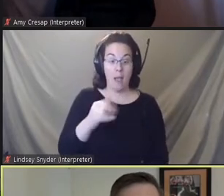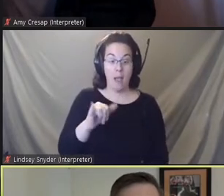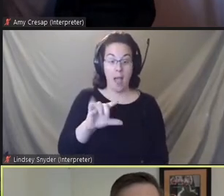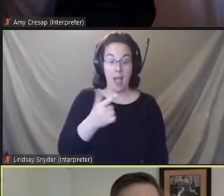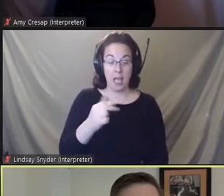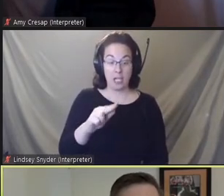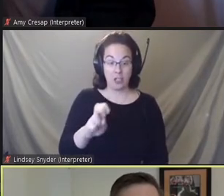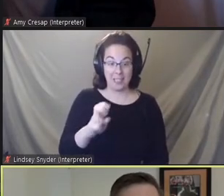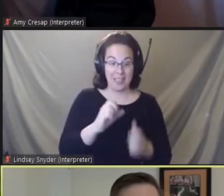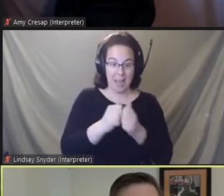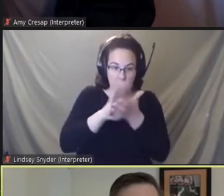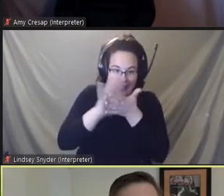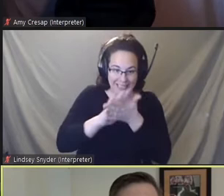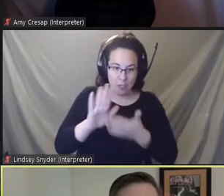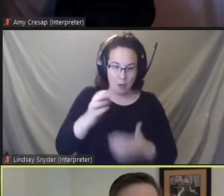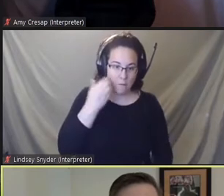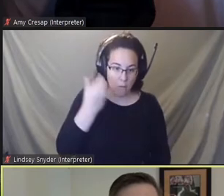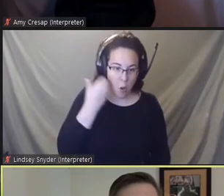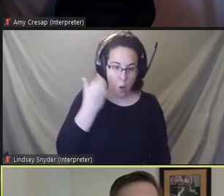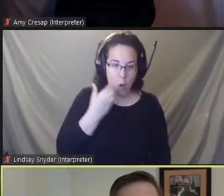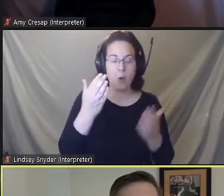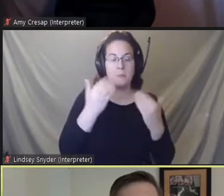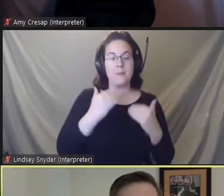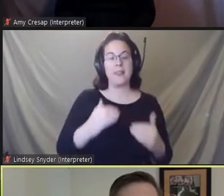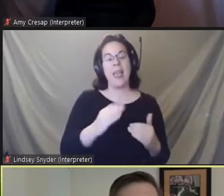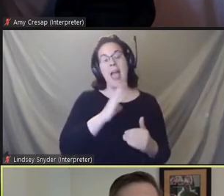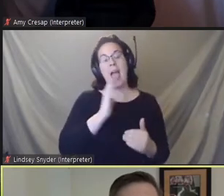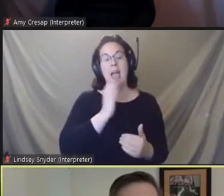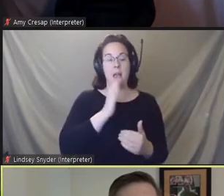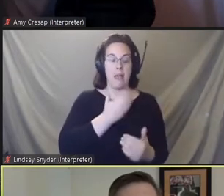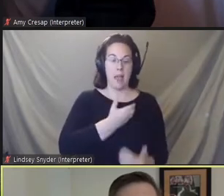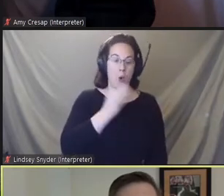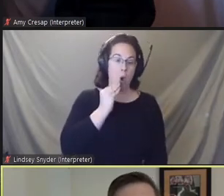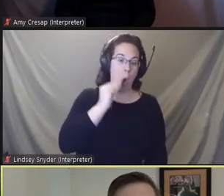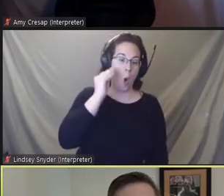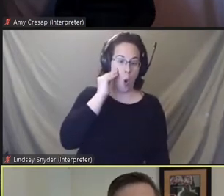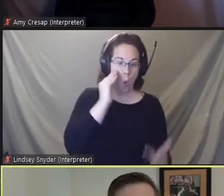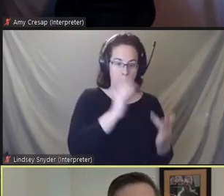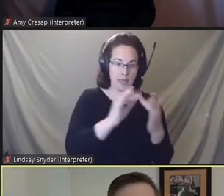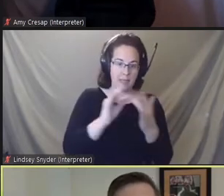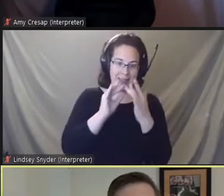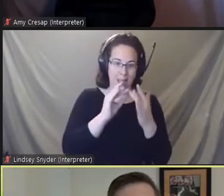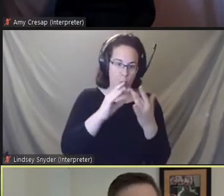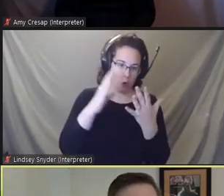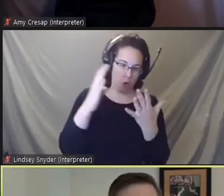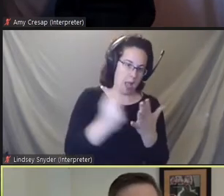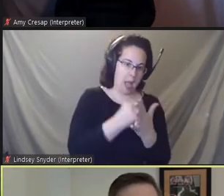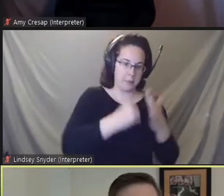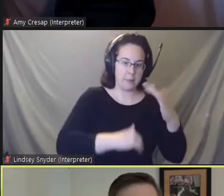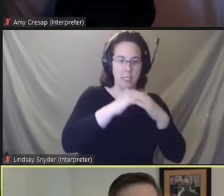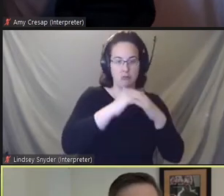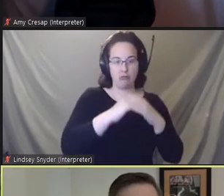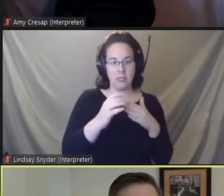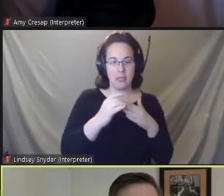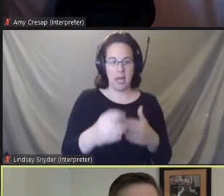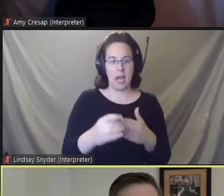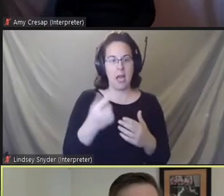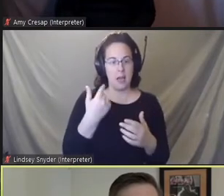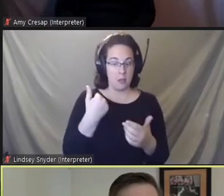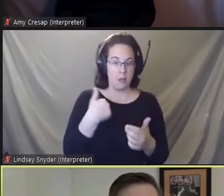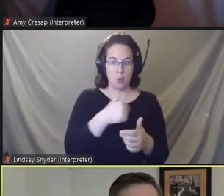guide, along with our home network optimization guide. The page has been visited over 120,000 times since it